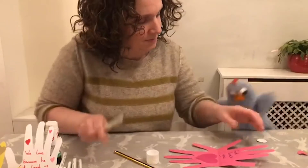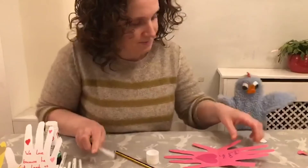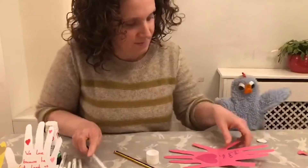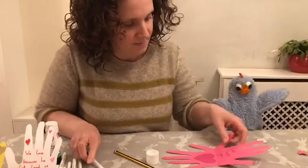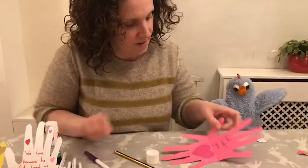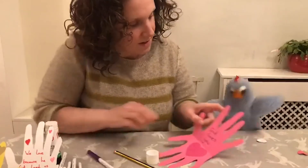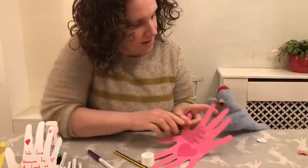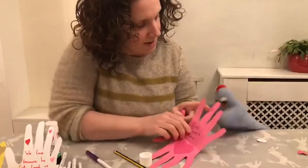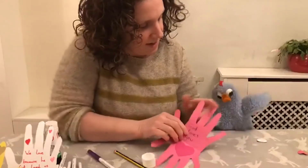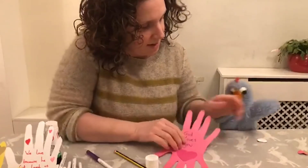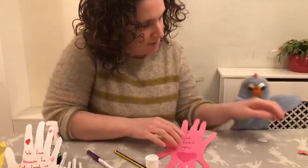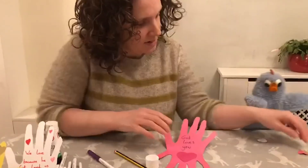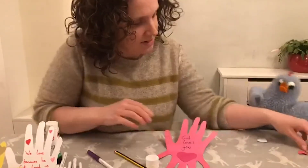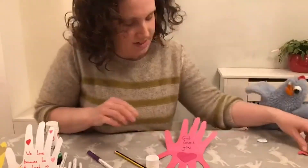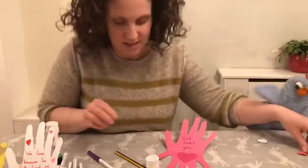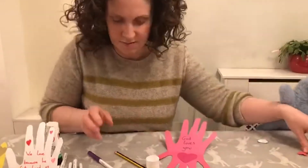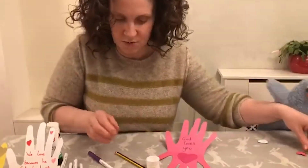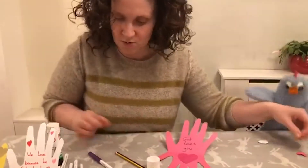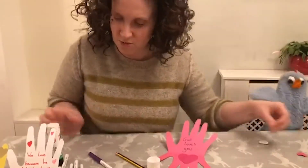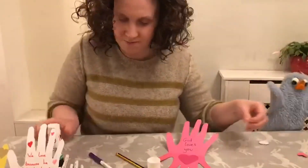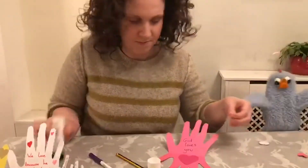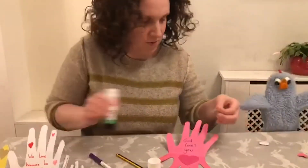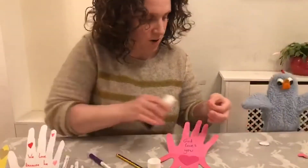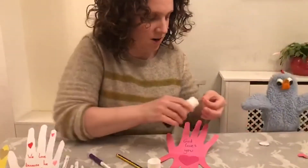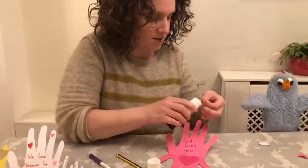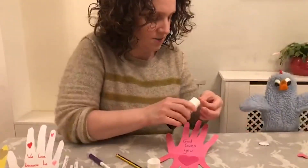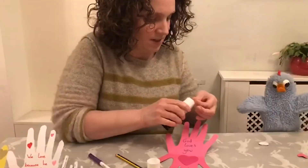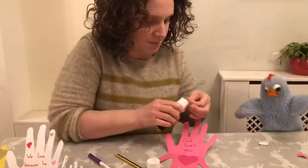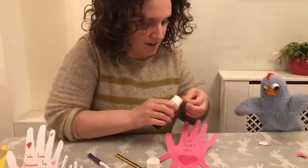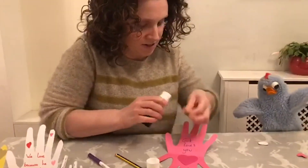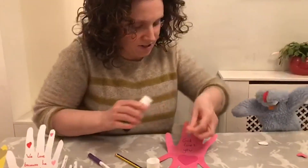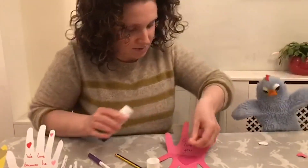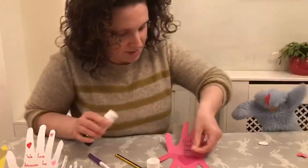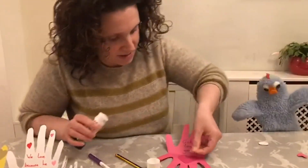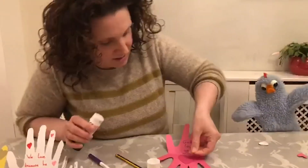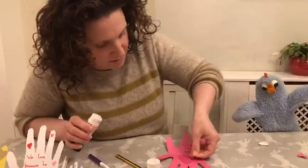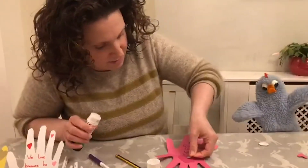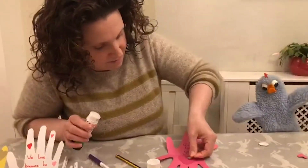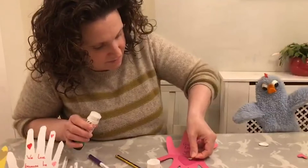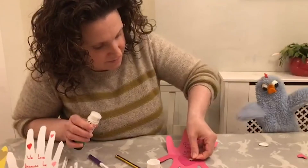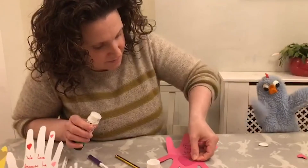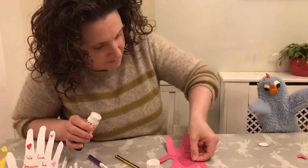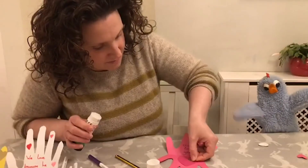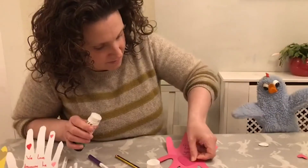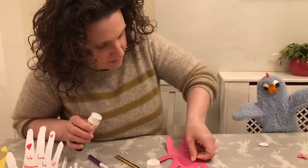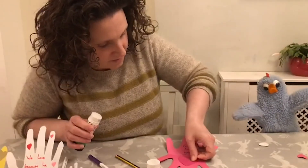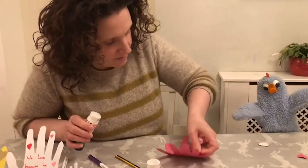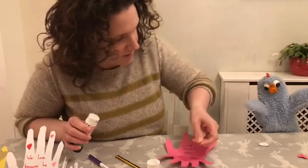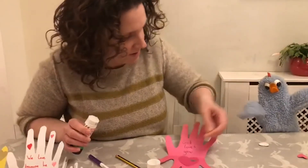Okay. And we're going to stick some more hearts on there, Bernard, just to make it a bit